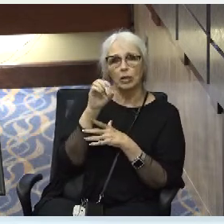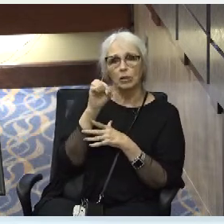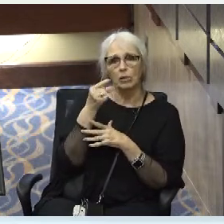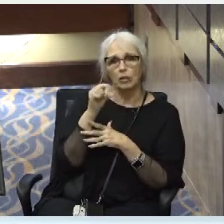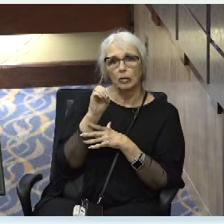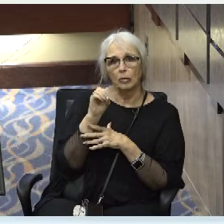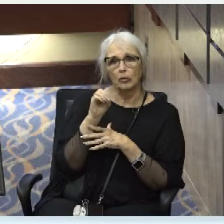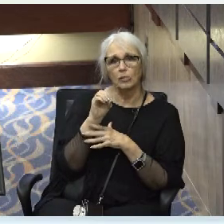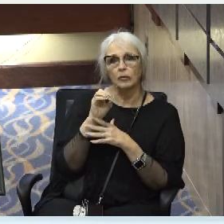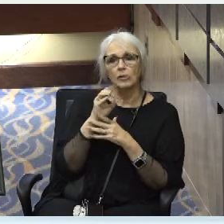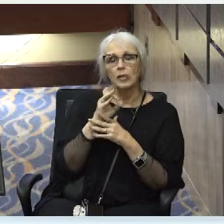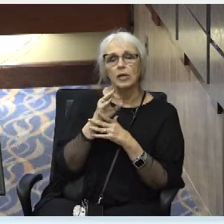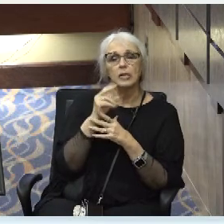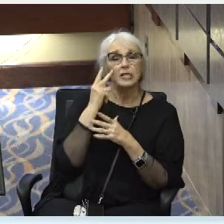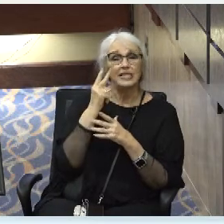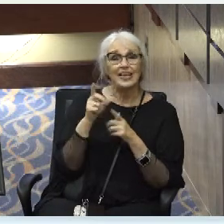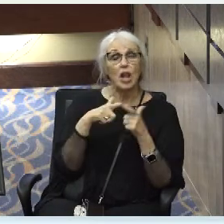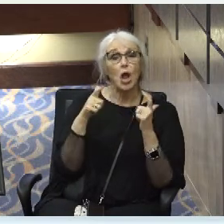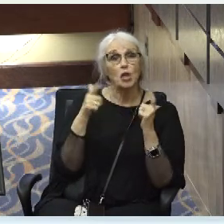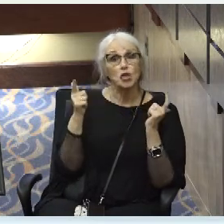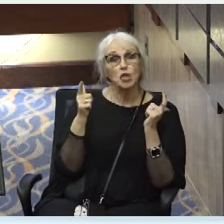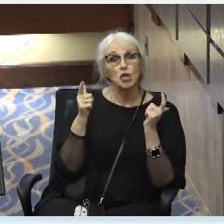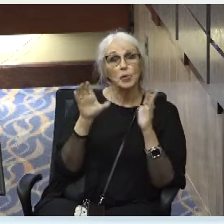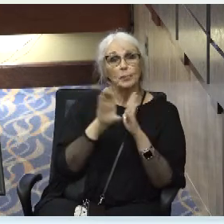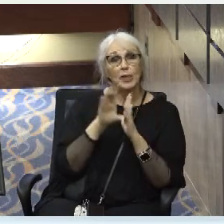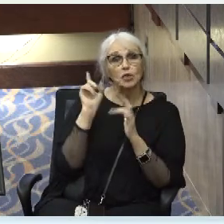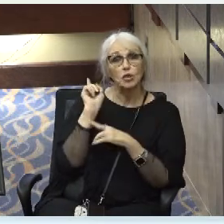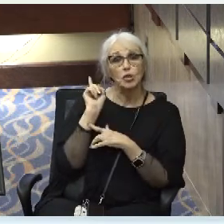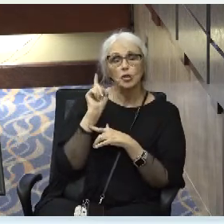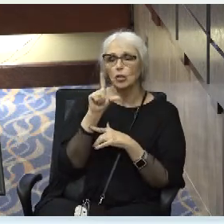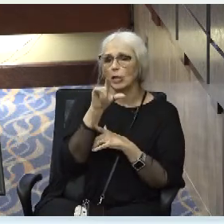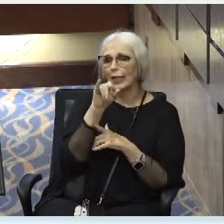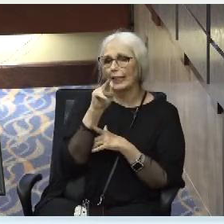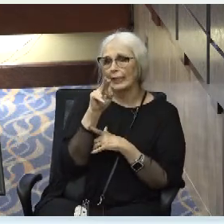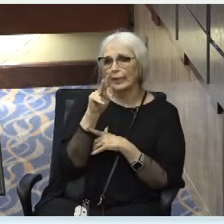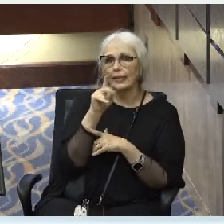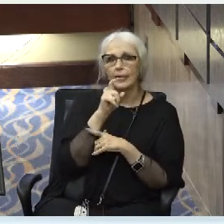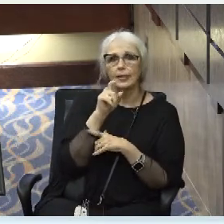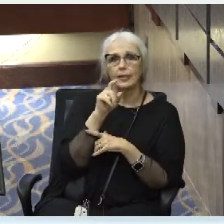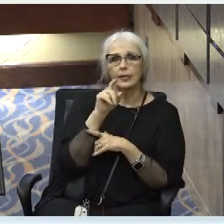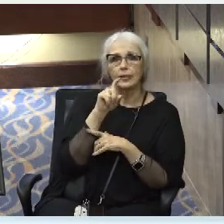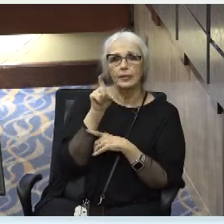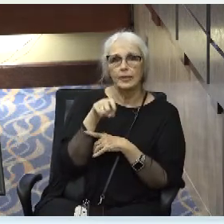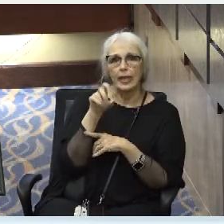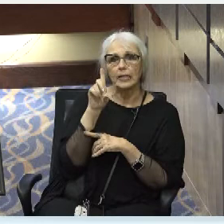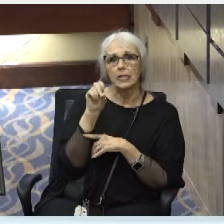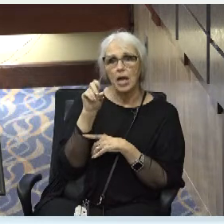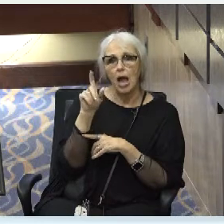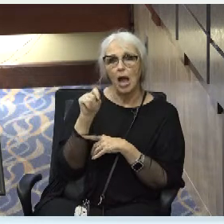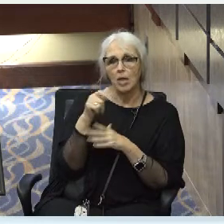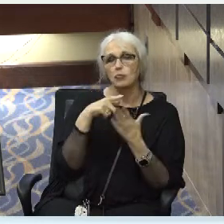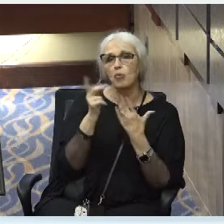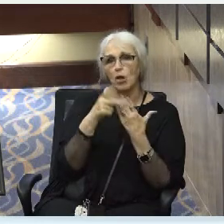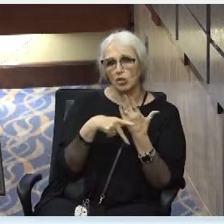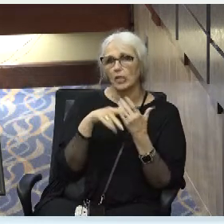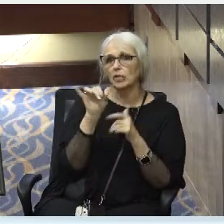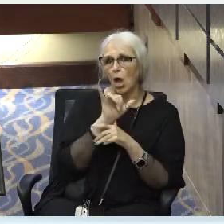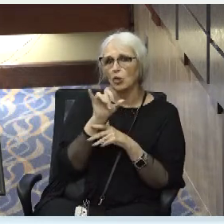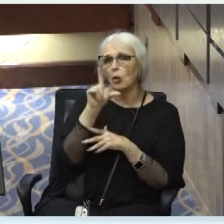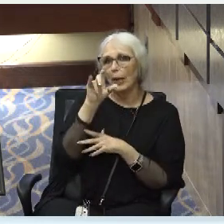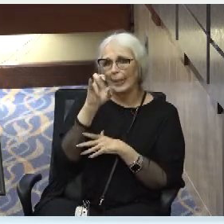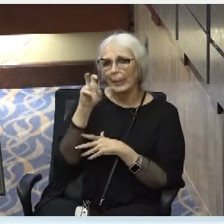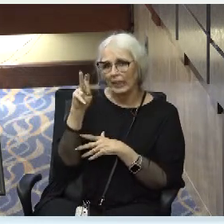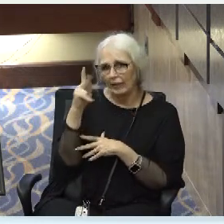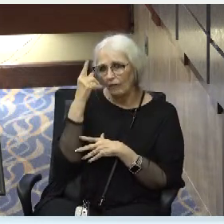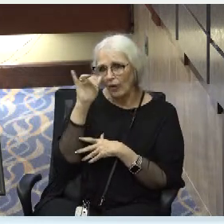see it in a larger version, and there's also links to the TxDOT information for TxDOT's projects. And then down the